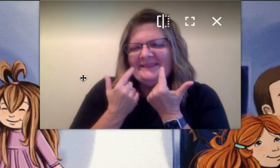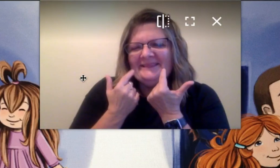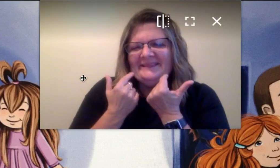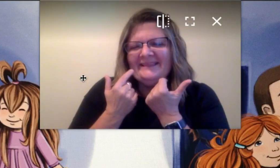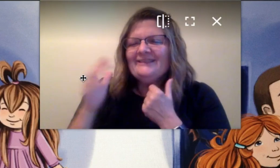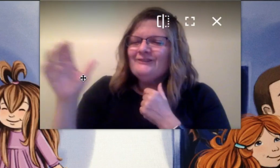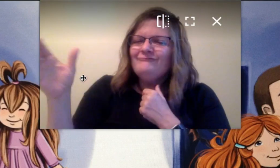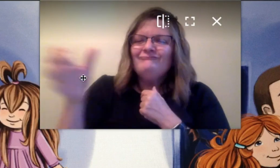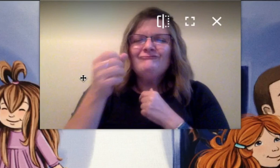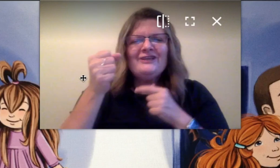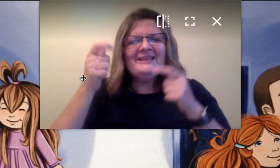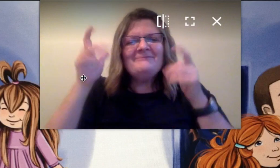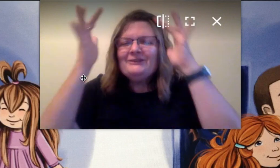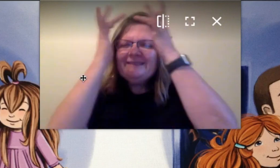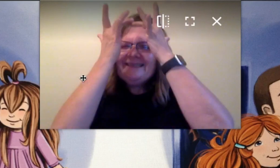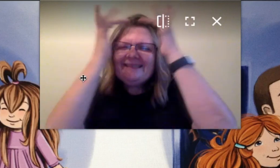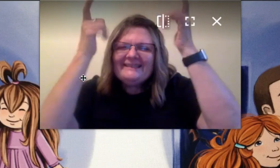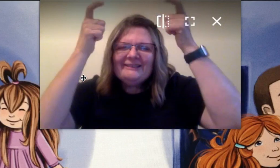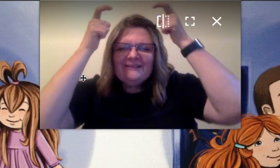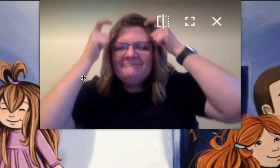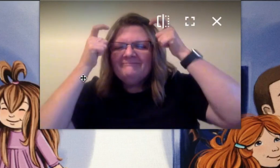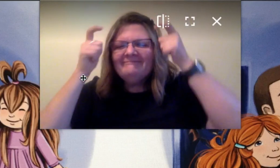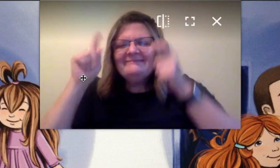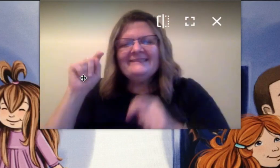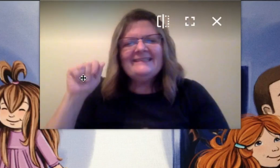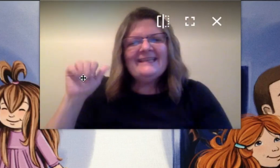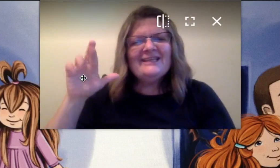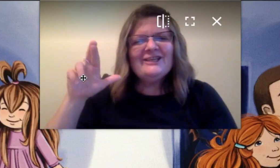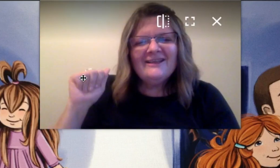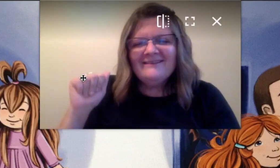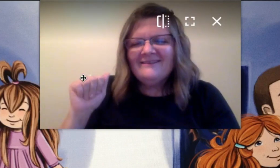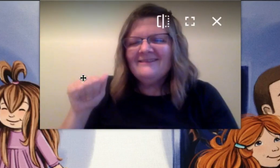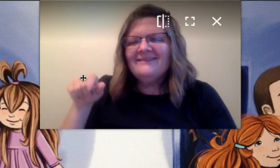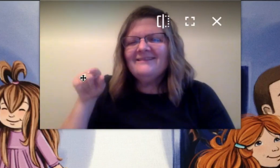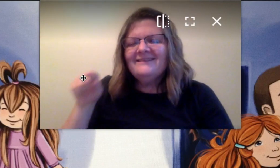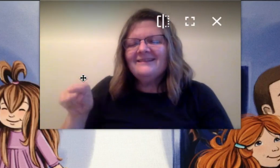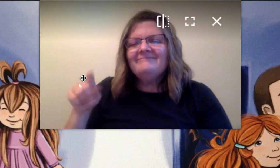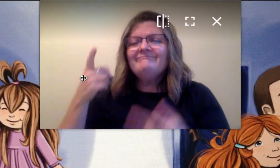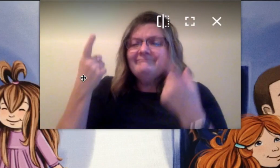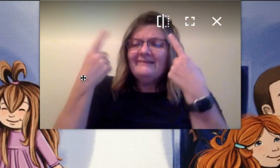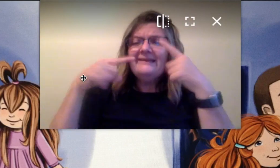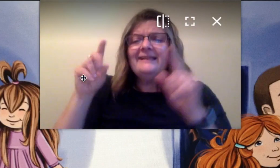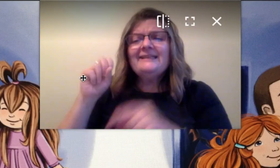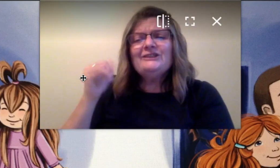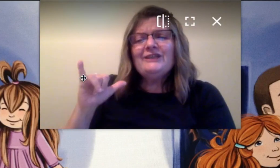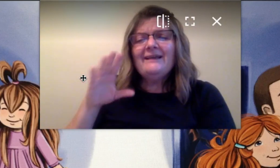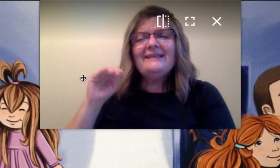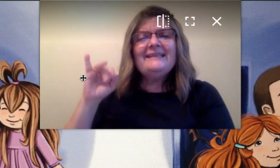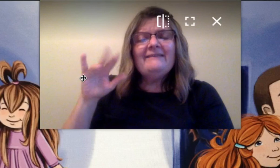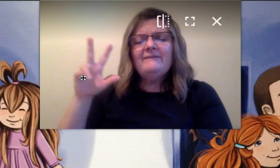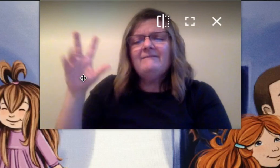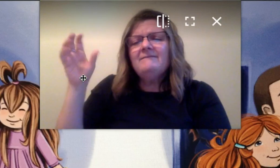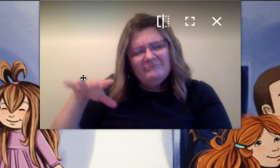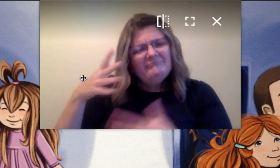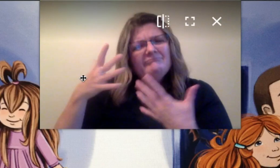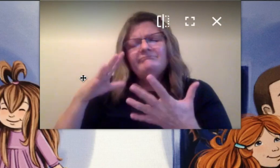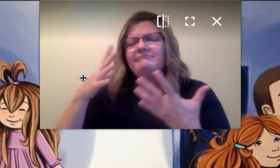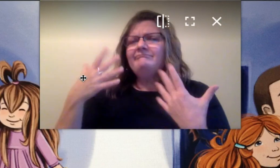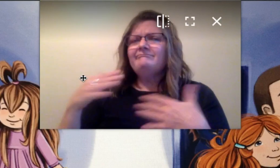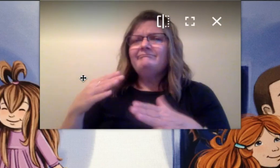grabbing her glittering tiara. At last, Shay and Ivy had